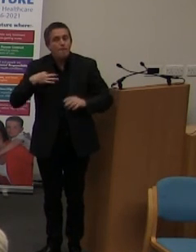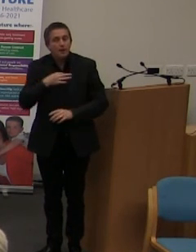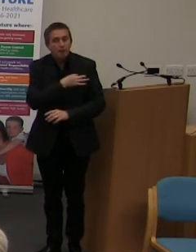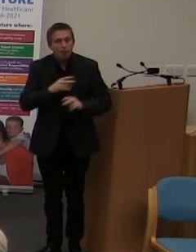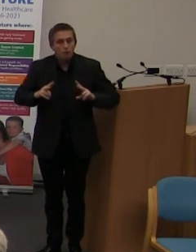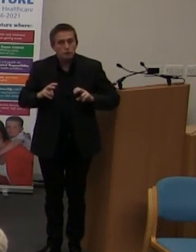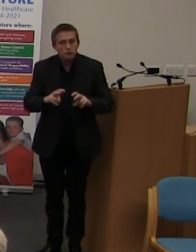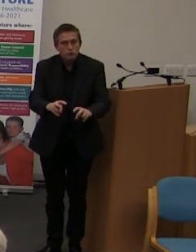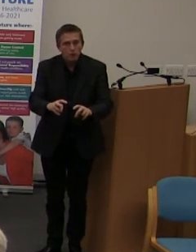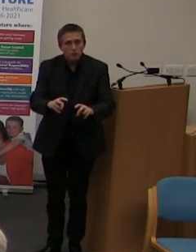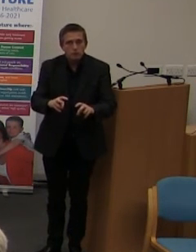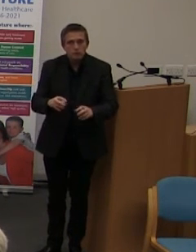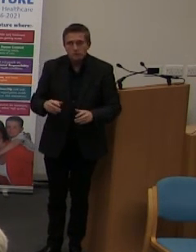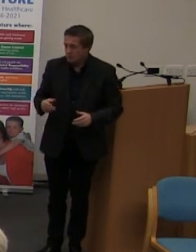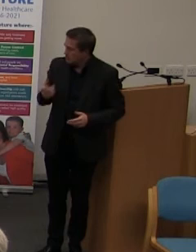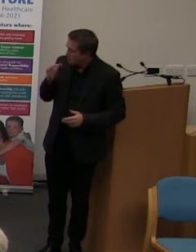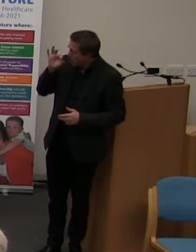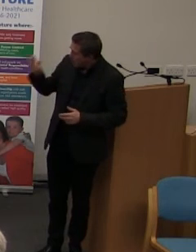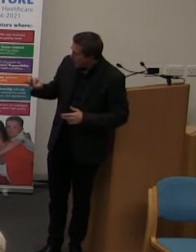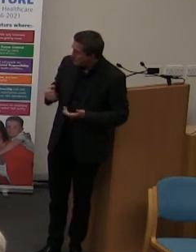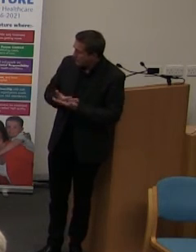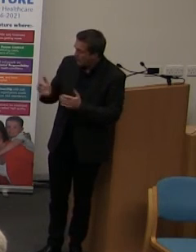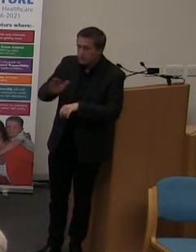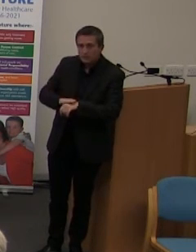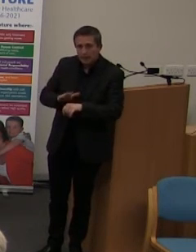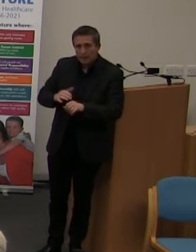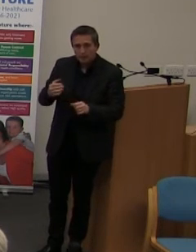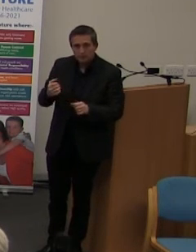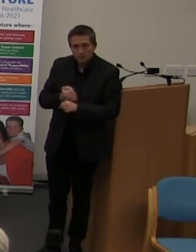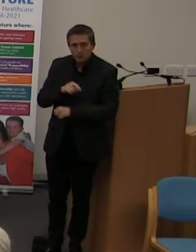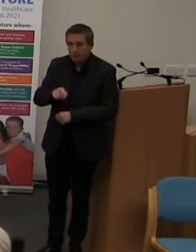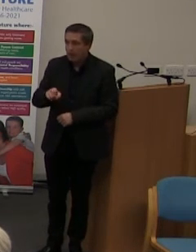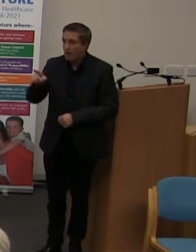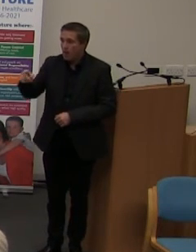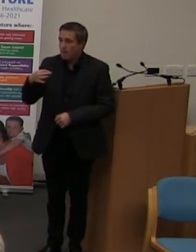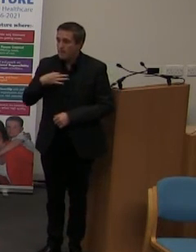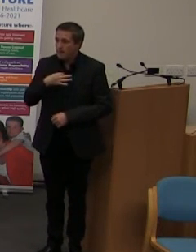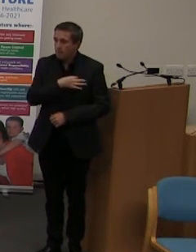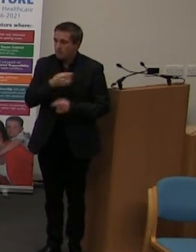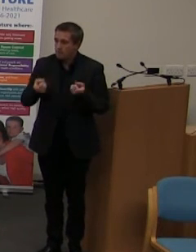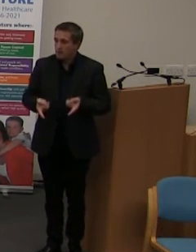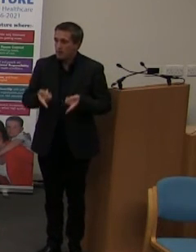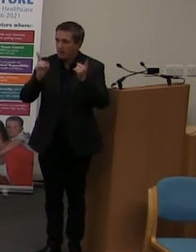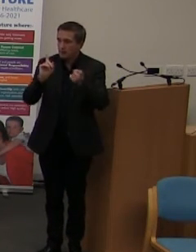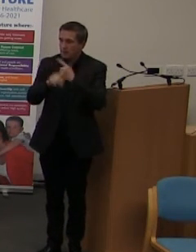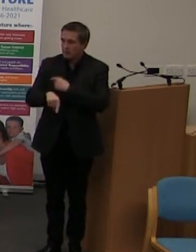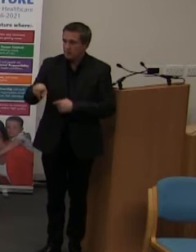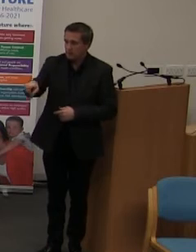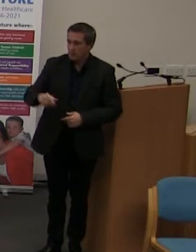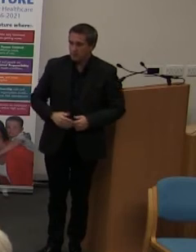know how much time and money you spend. Okay, our medical director will answer that. Thank you.